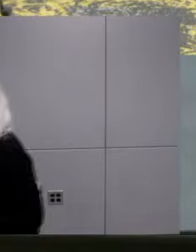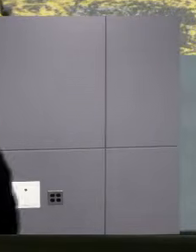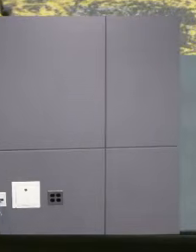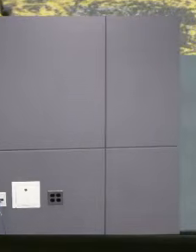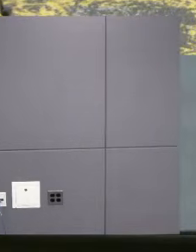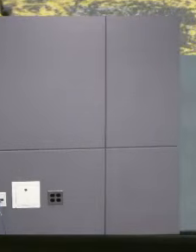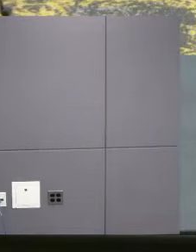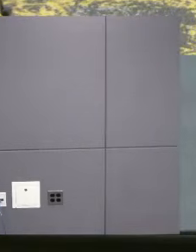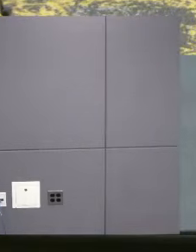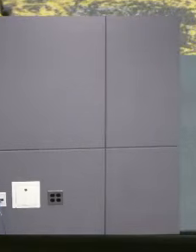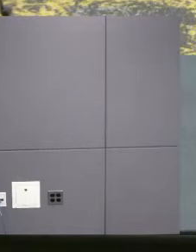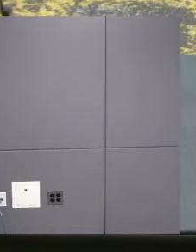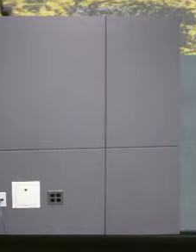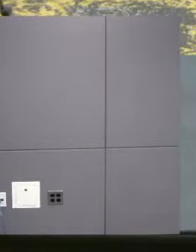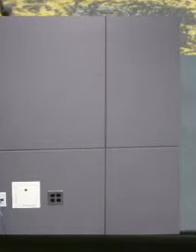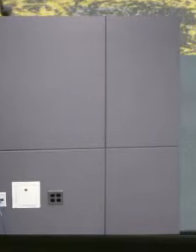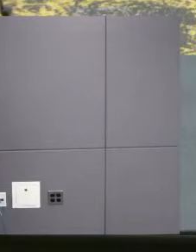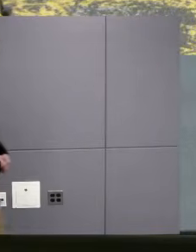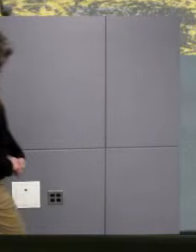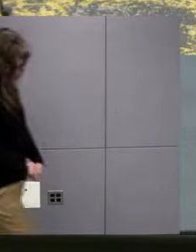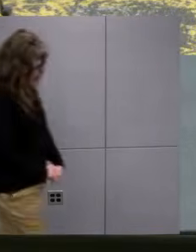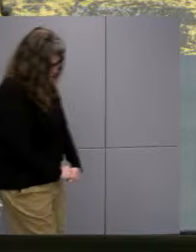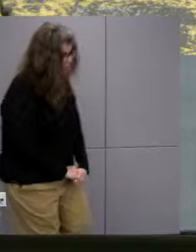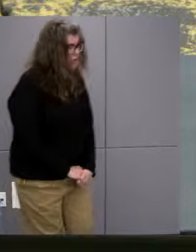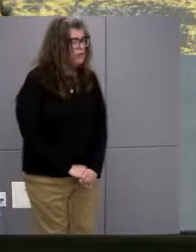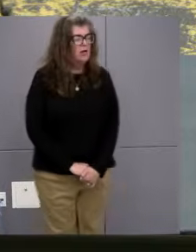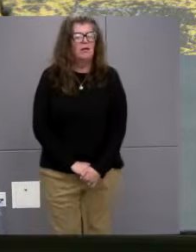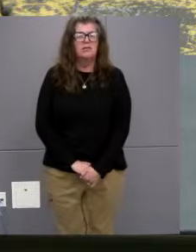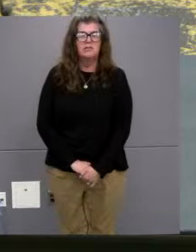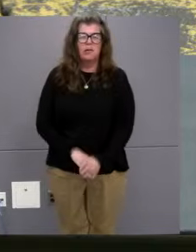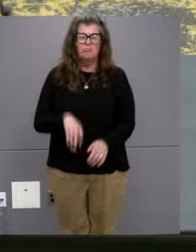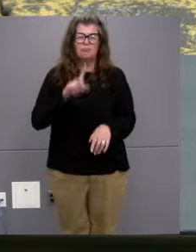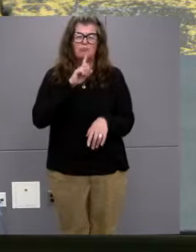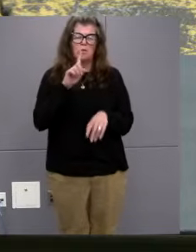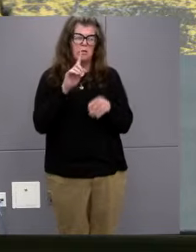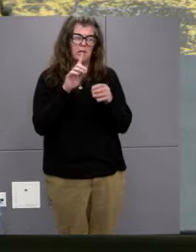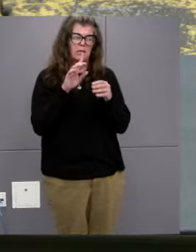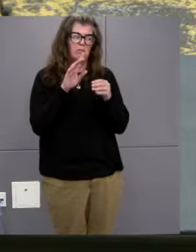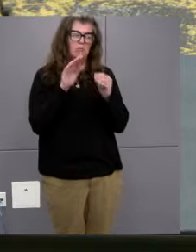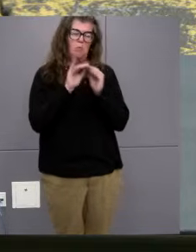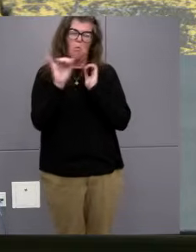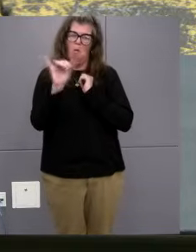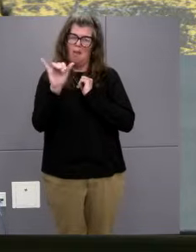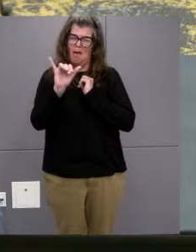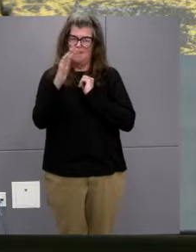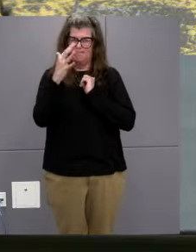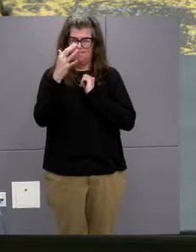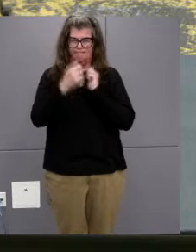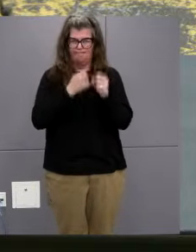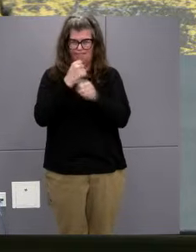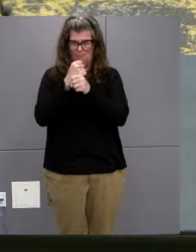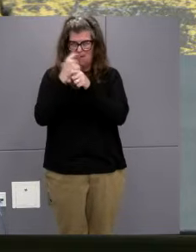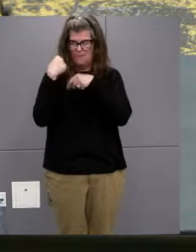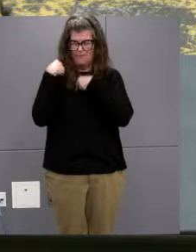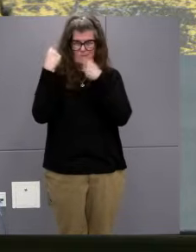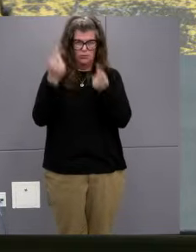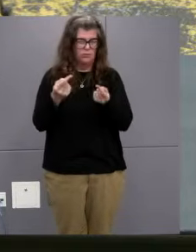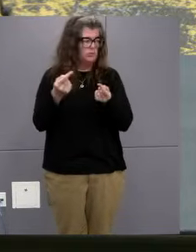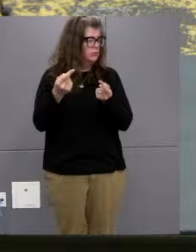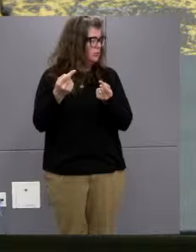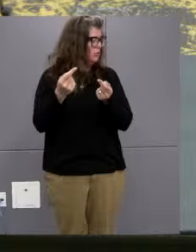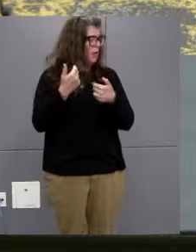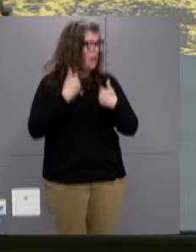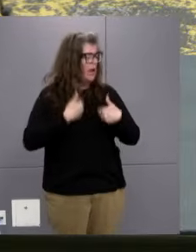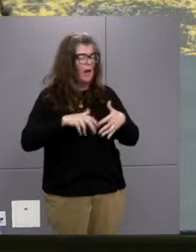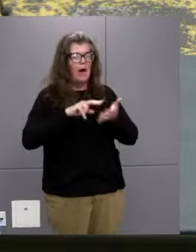communication, and I know the board, it's been more than 2 years, Kenyatta, it's been probably 5. So And Larry, I don't mean to interrupt you. Oh.